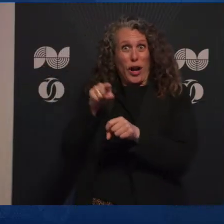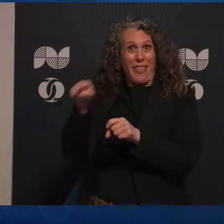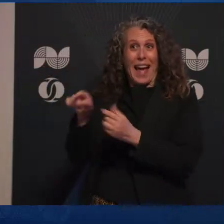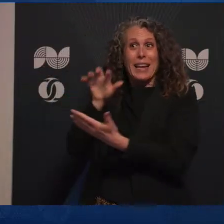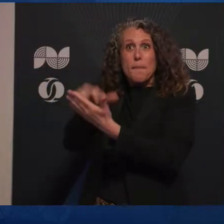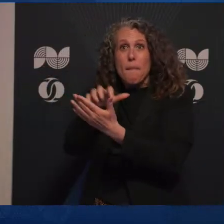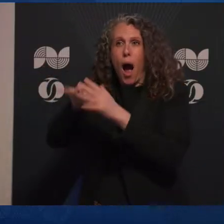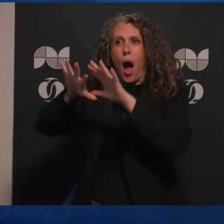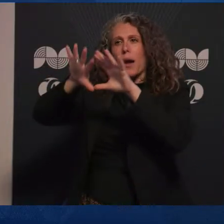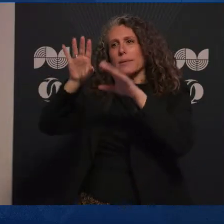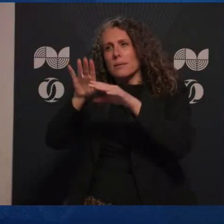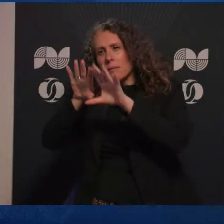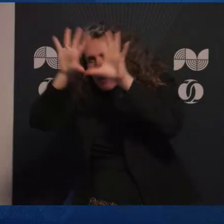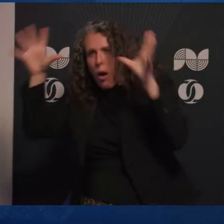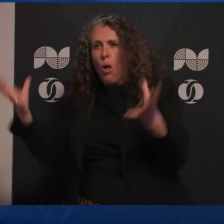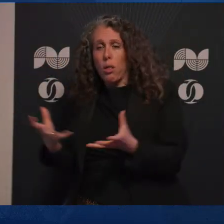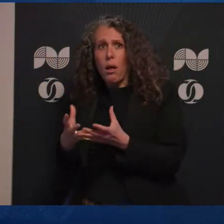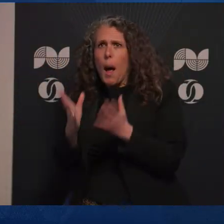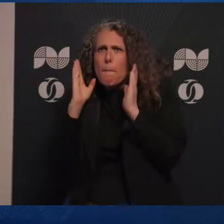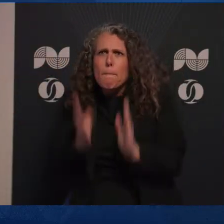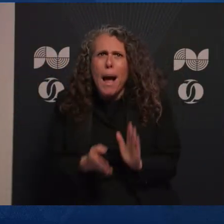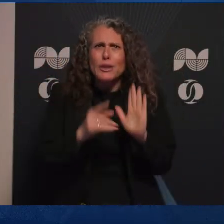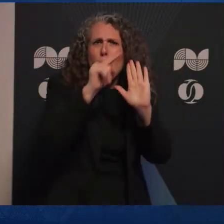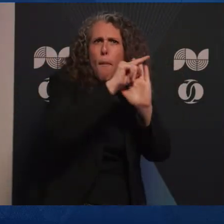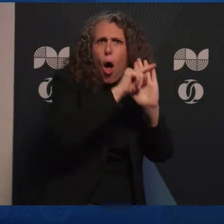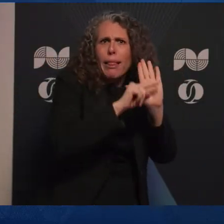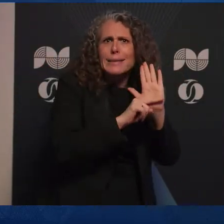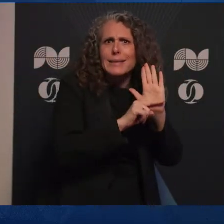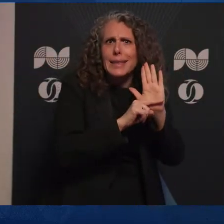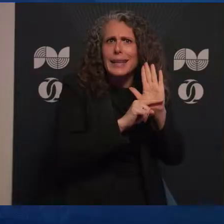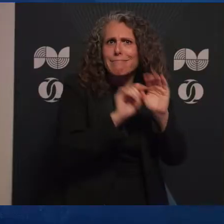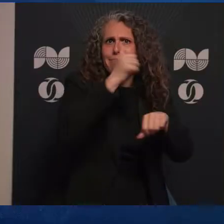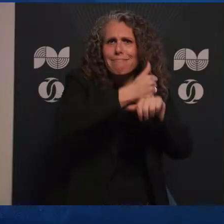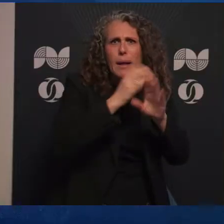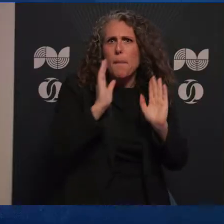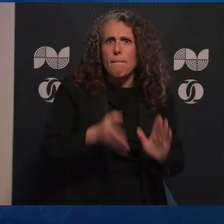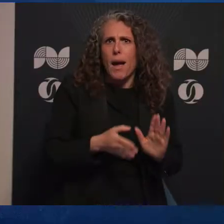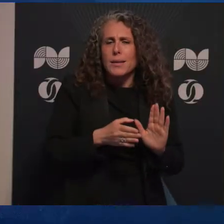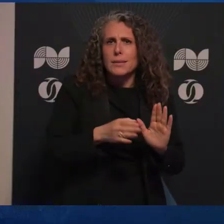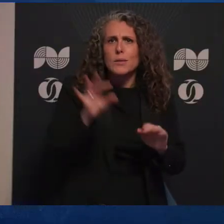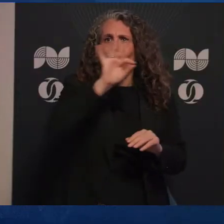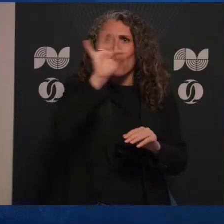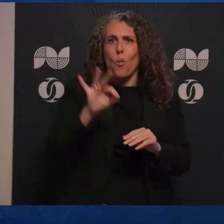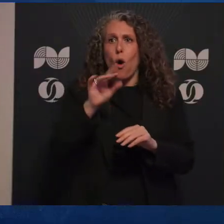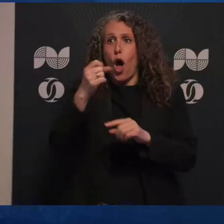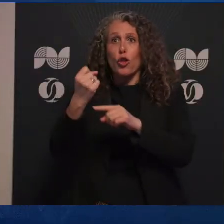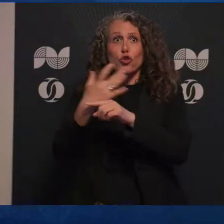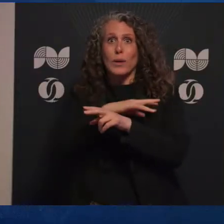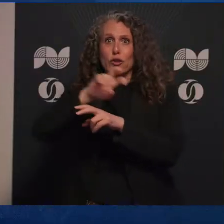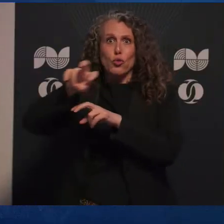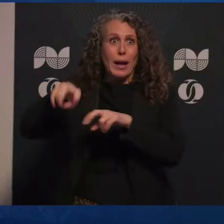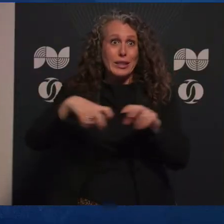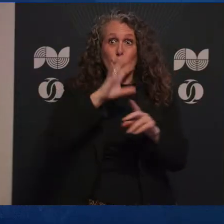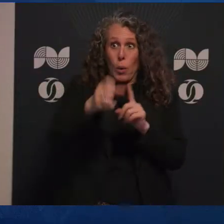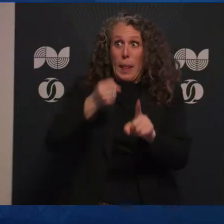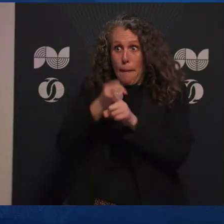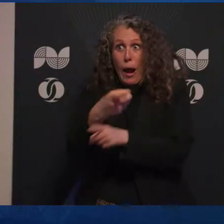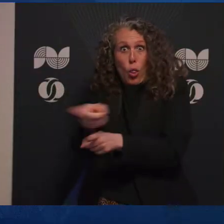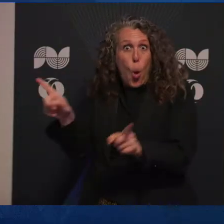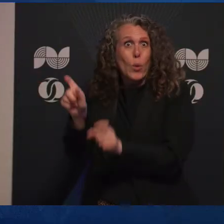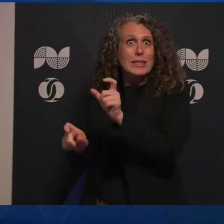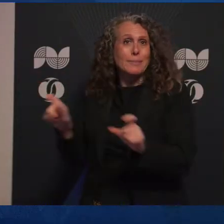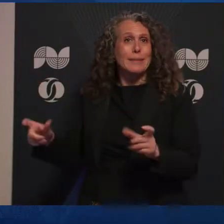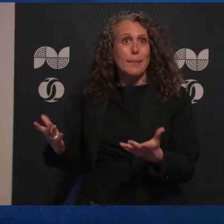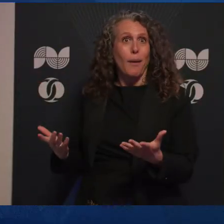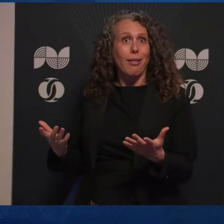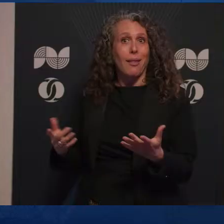an industrial policy, if you like, to correct the consequences of the green transition. You need training and retraining